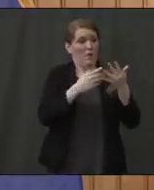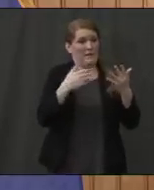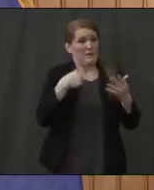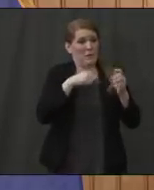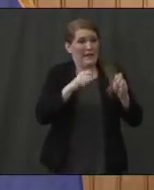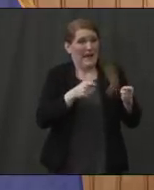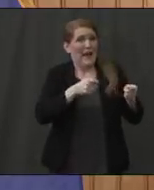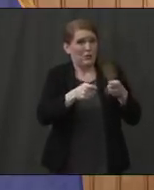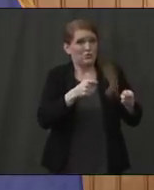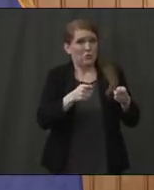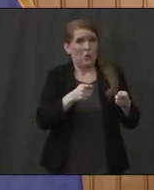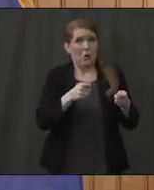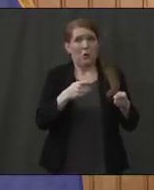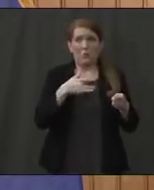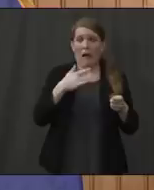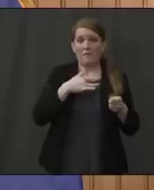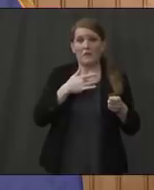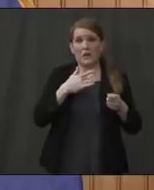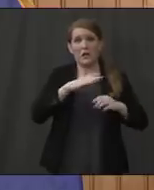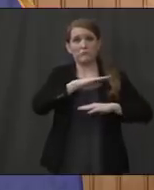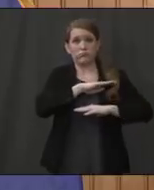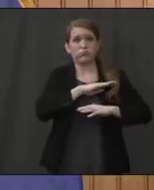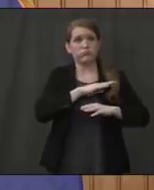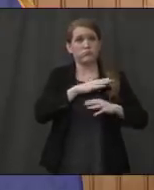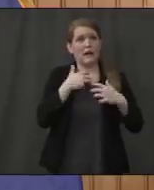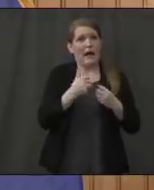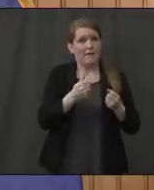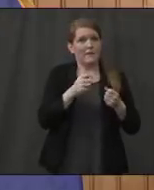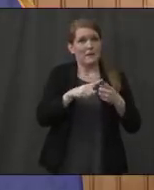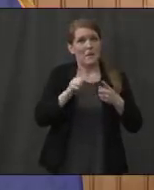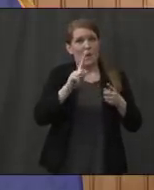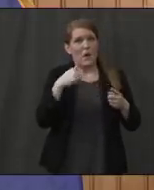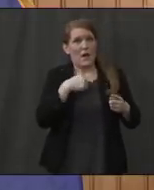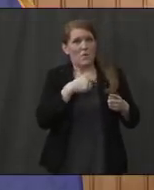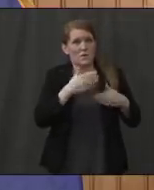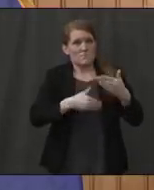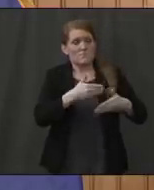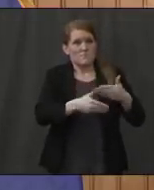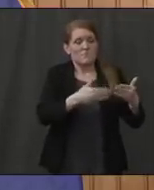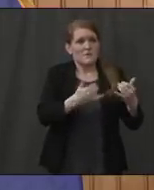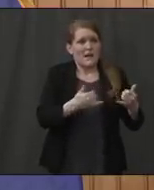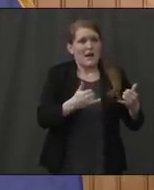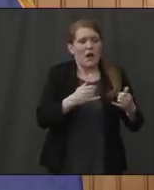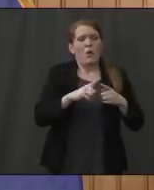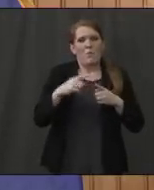are. But I need the experts in terms of what we don't control, what's the unexpected, because that's what could,